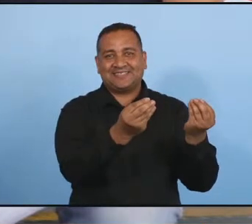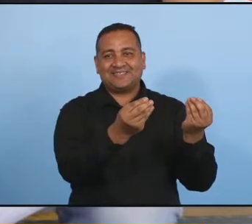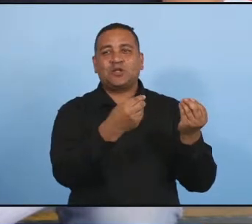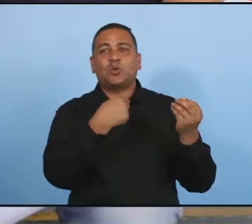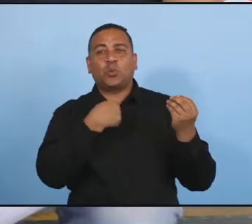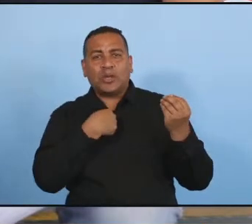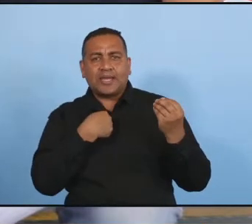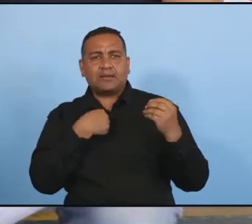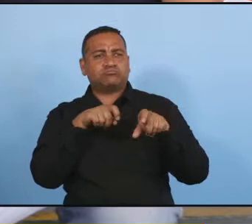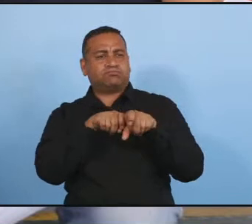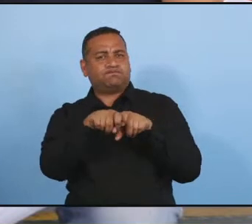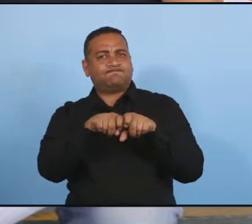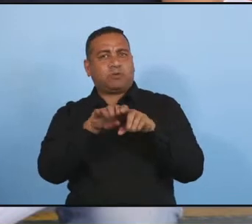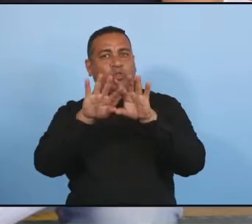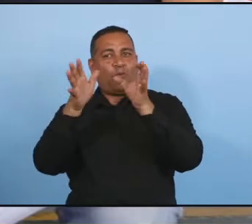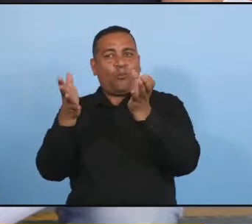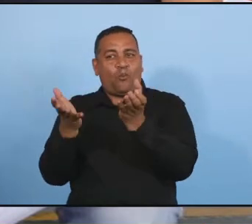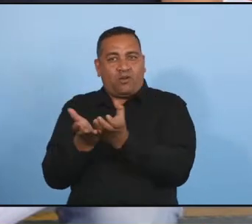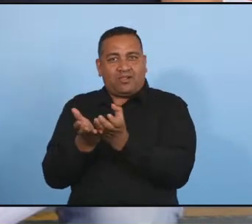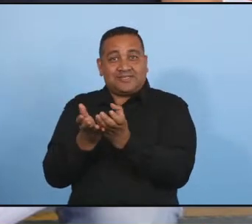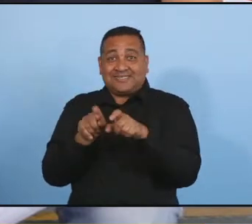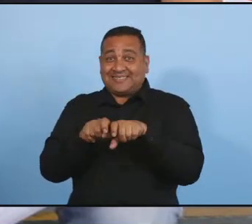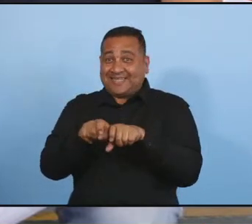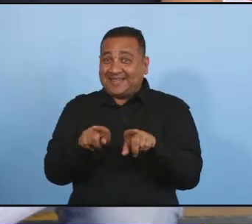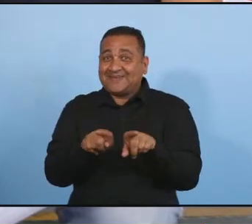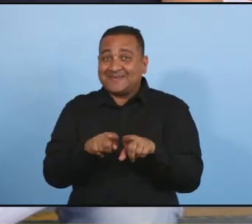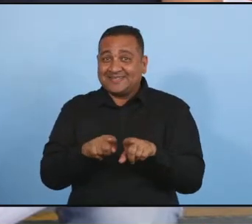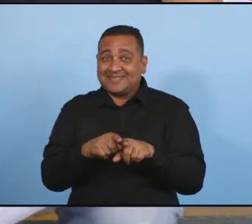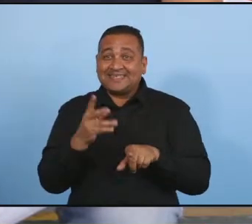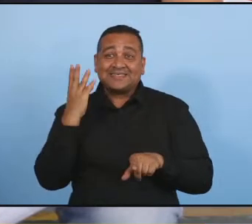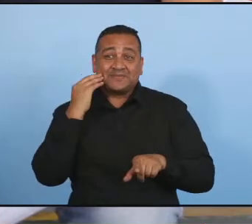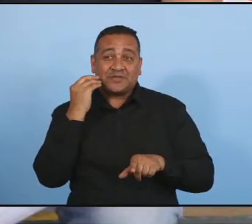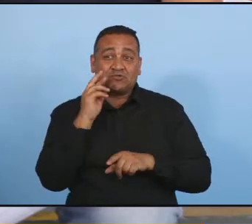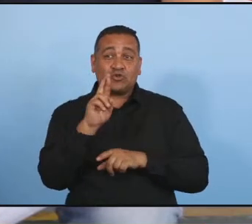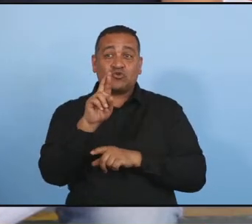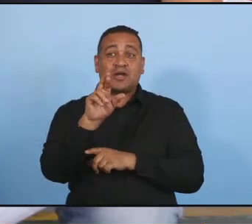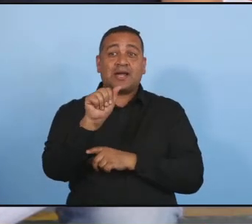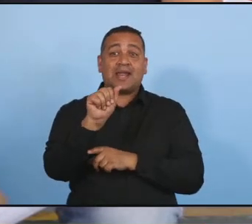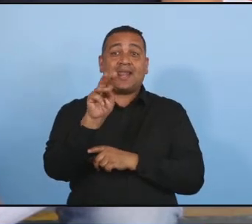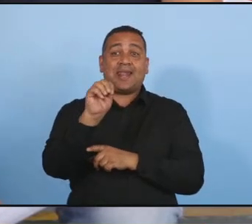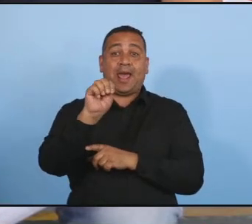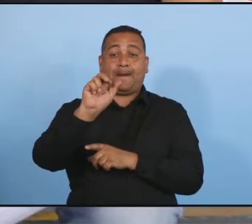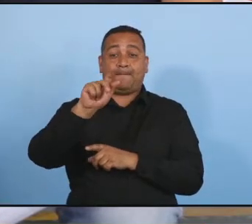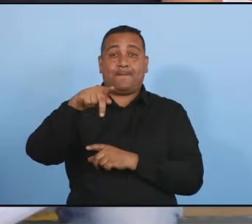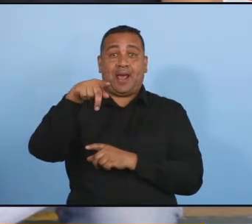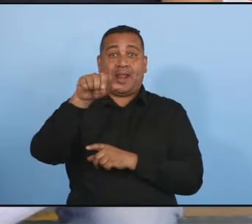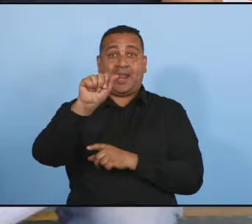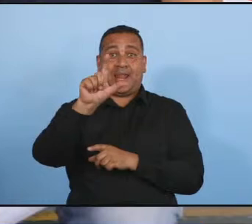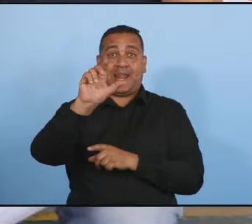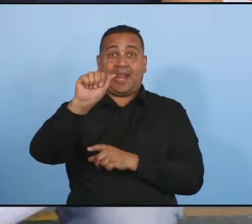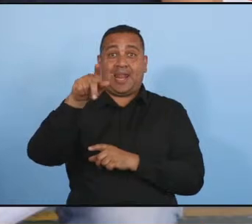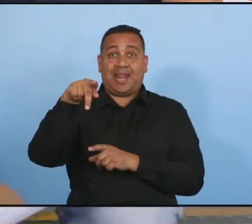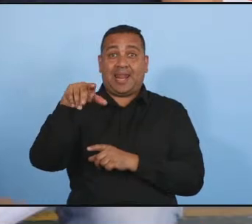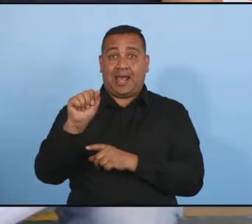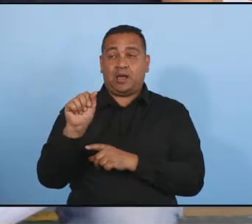and I see that Mr. Ramalapa will be speaking to you after this, and he